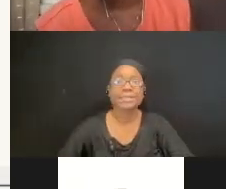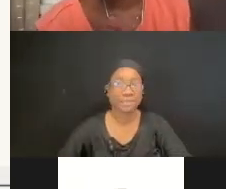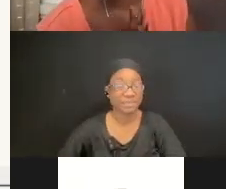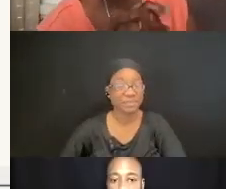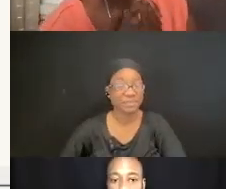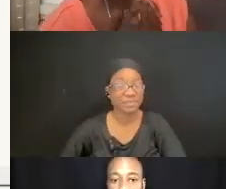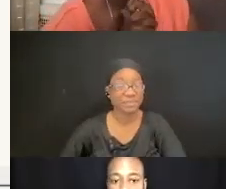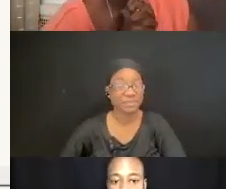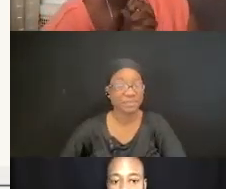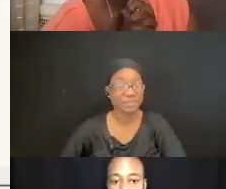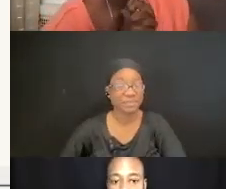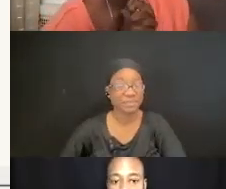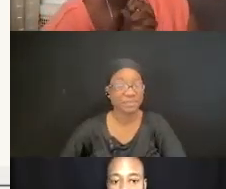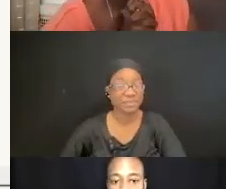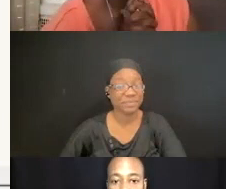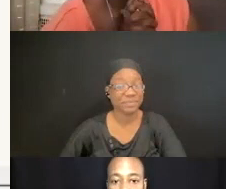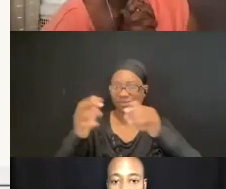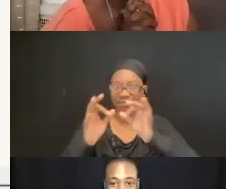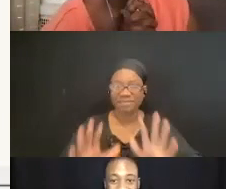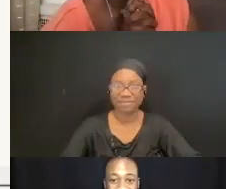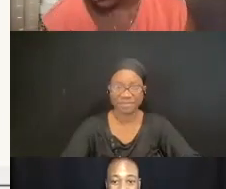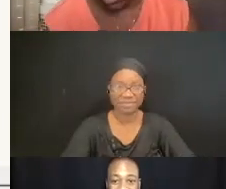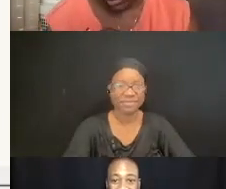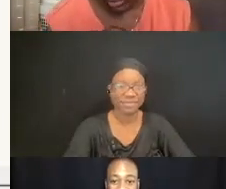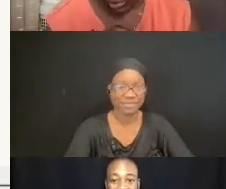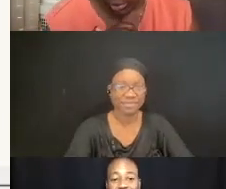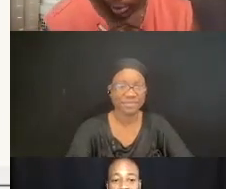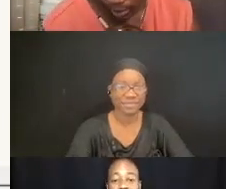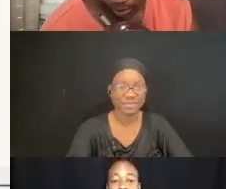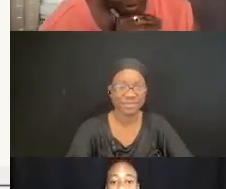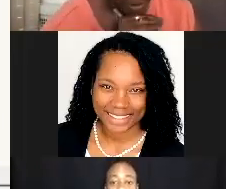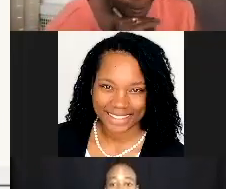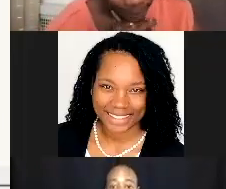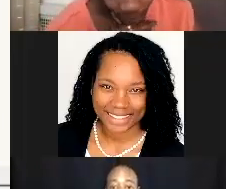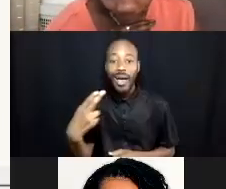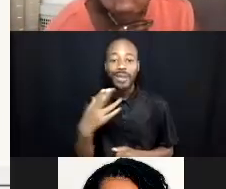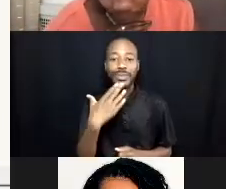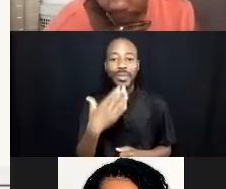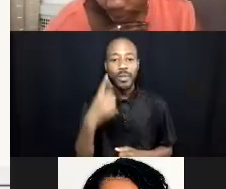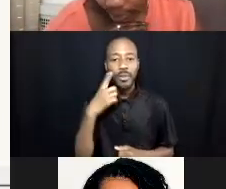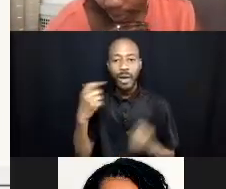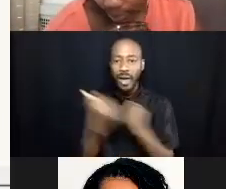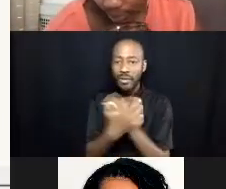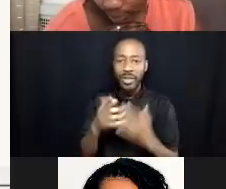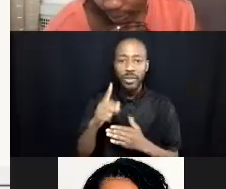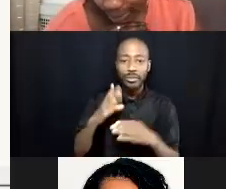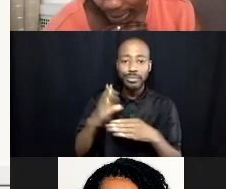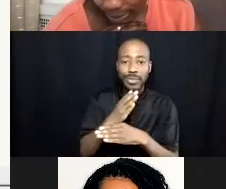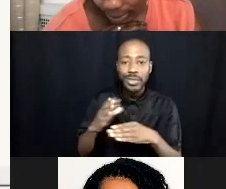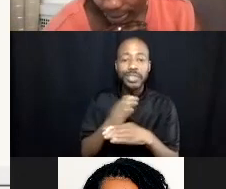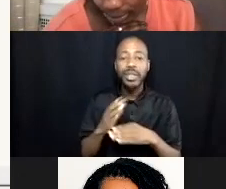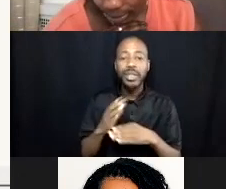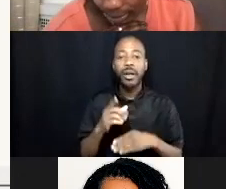So MPCC interviews is saying, Ash, thank you for all you've shared and your intentionality in humanizing